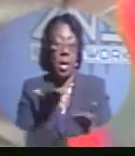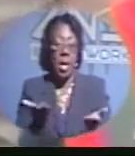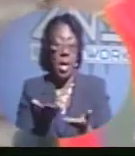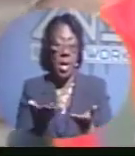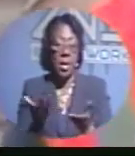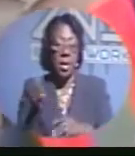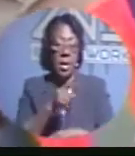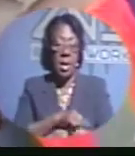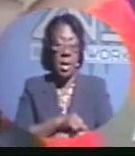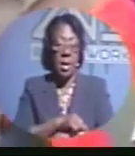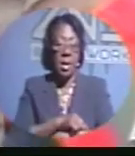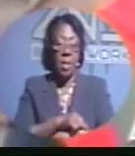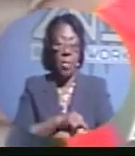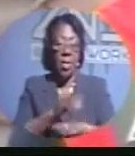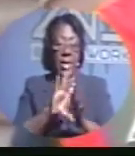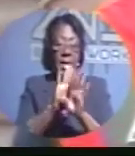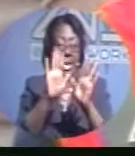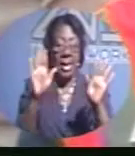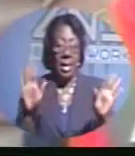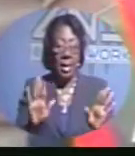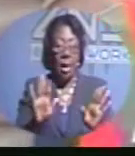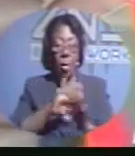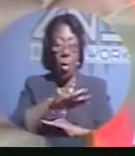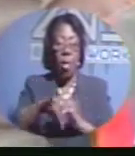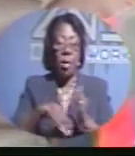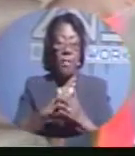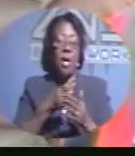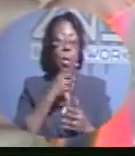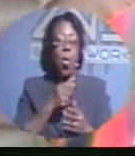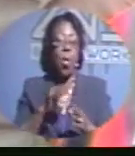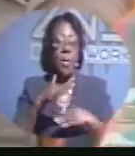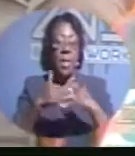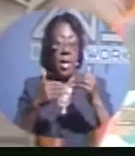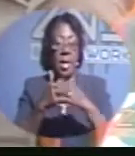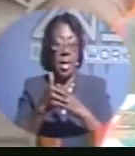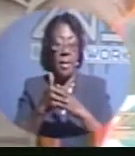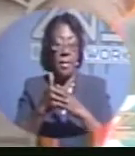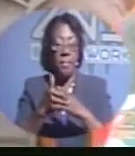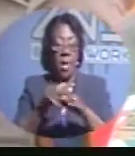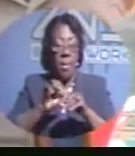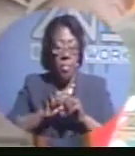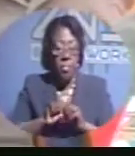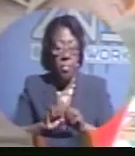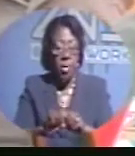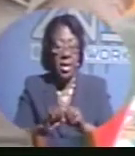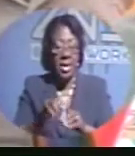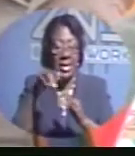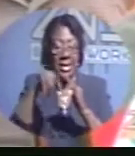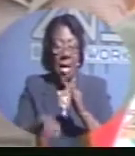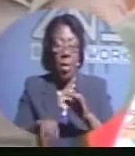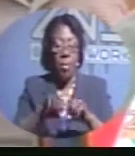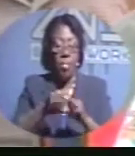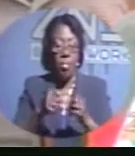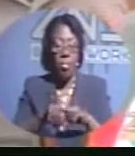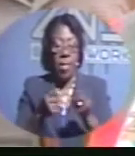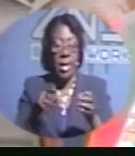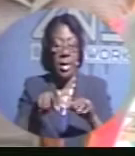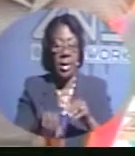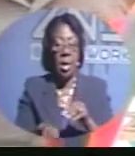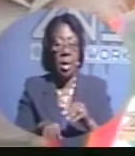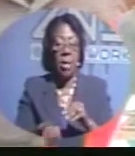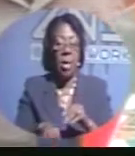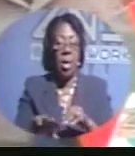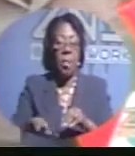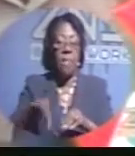removing this whole apartment building complex. Believe it or not, when we came this morning, we found someone